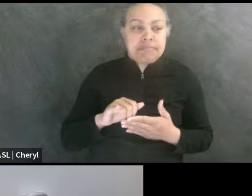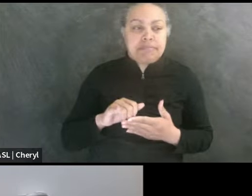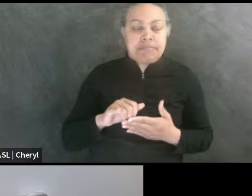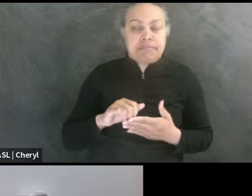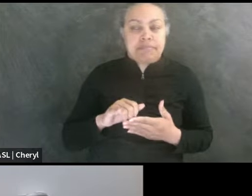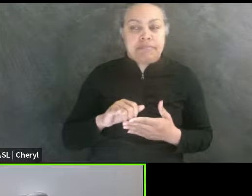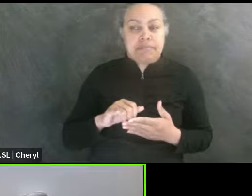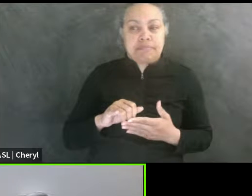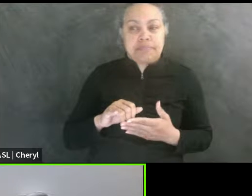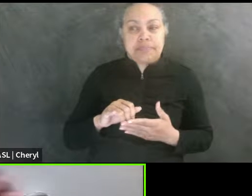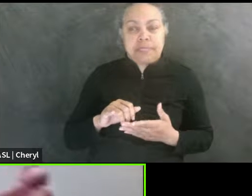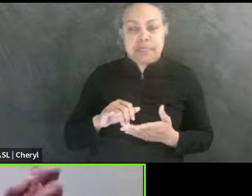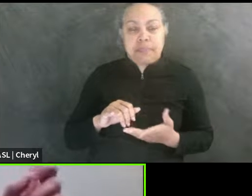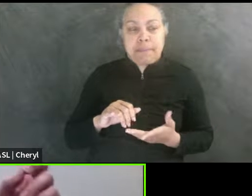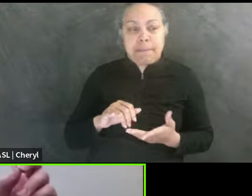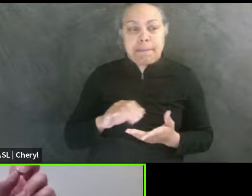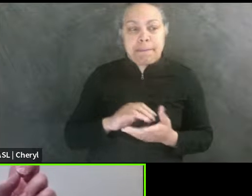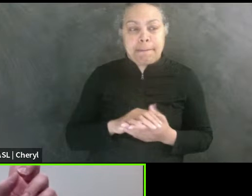Moore.